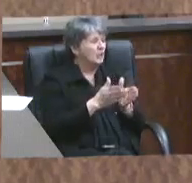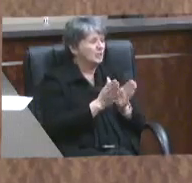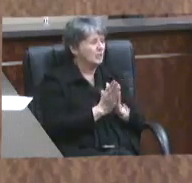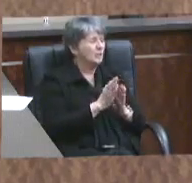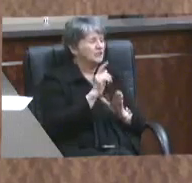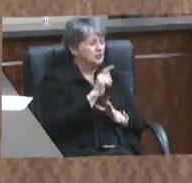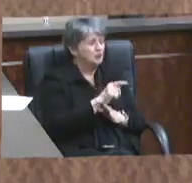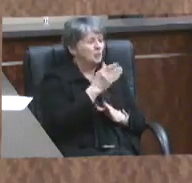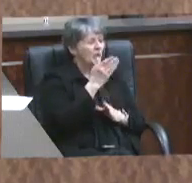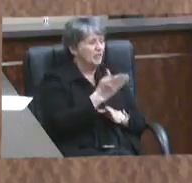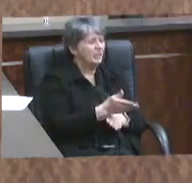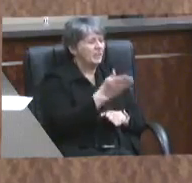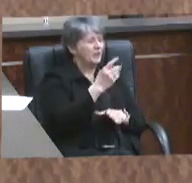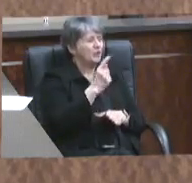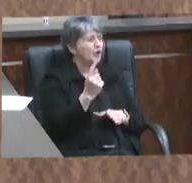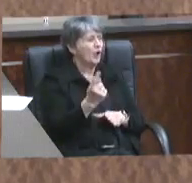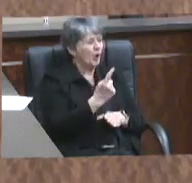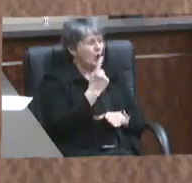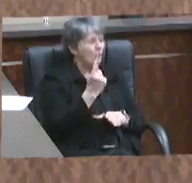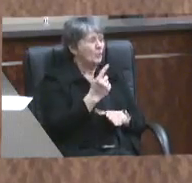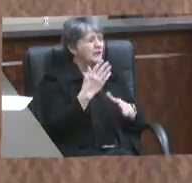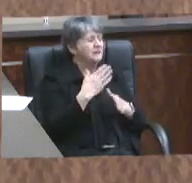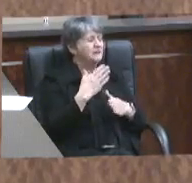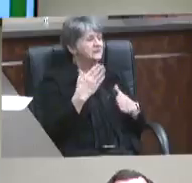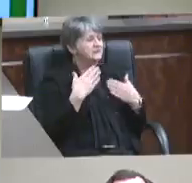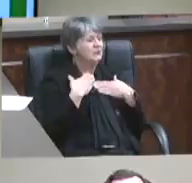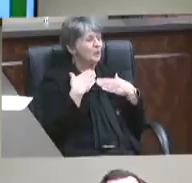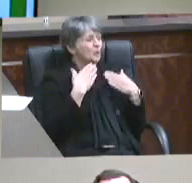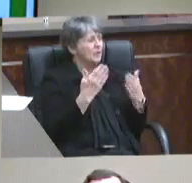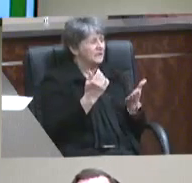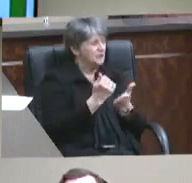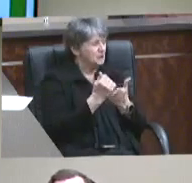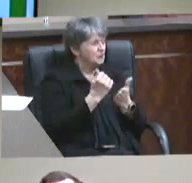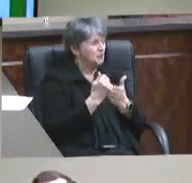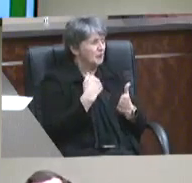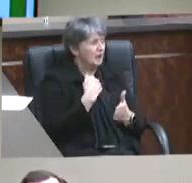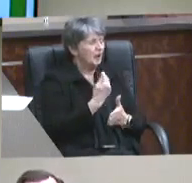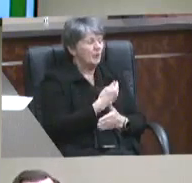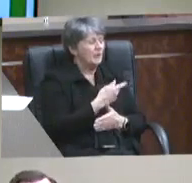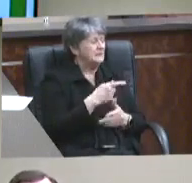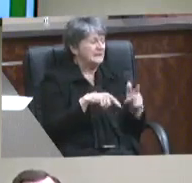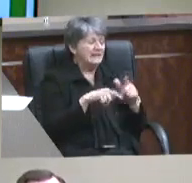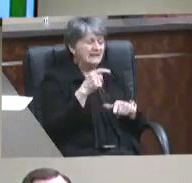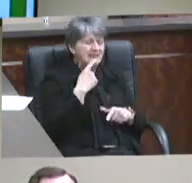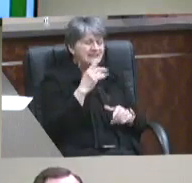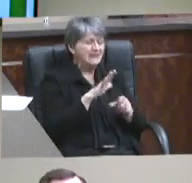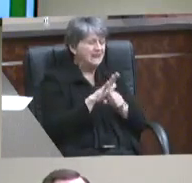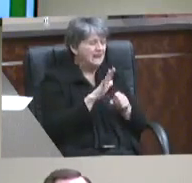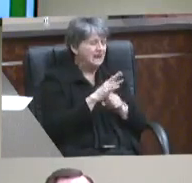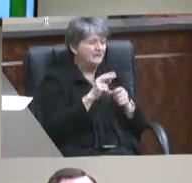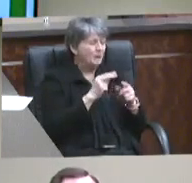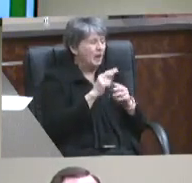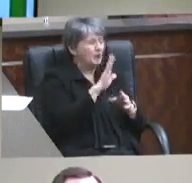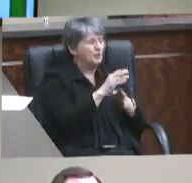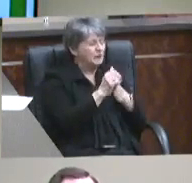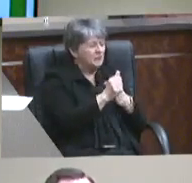there. You're always willing to help us. I just can't say enough about your leadership, your department, and we